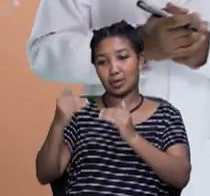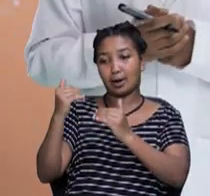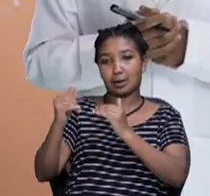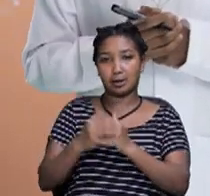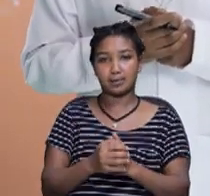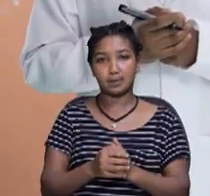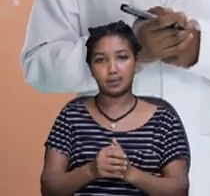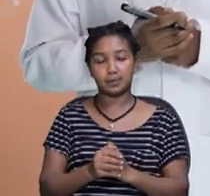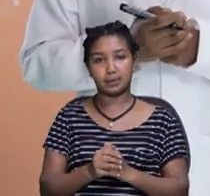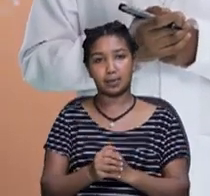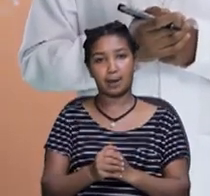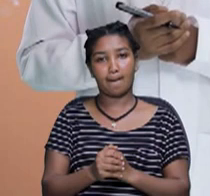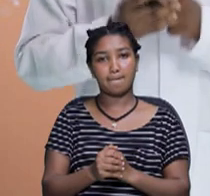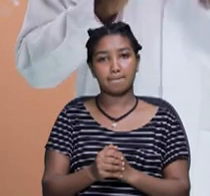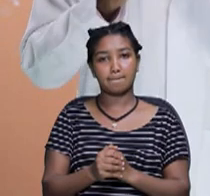range.